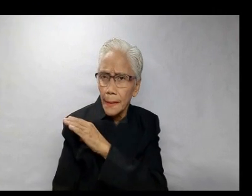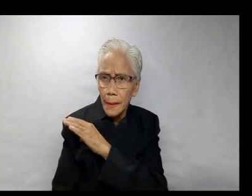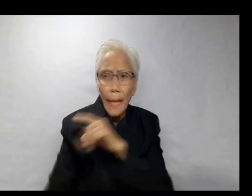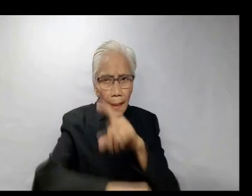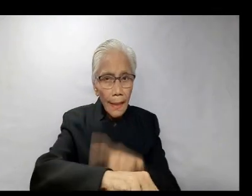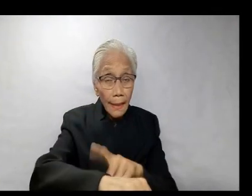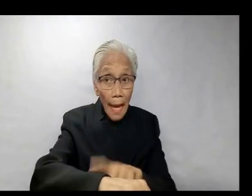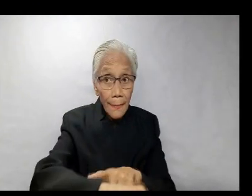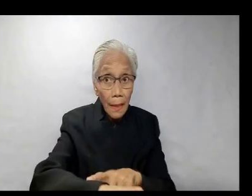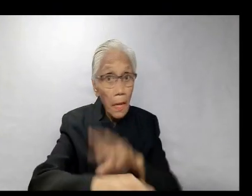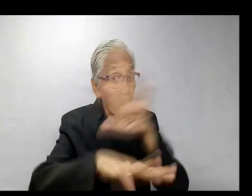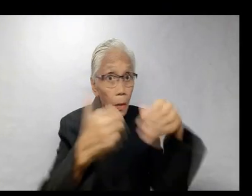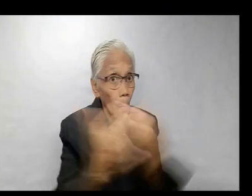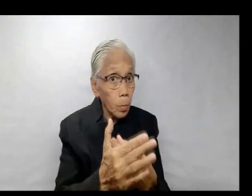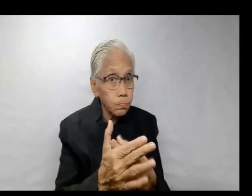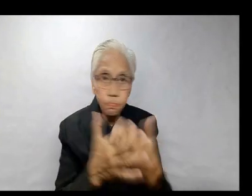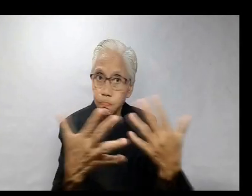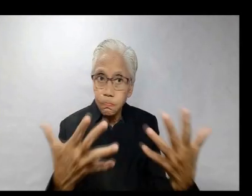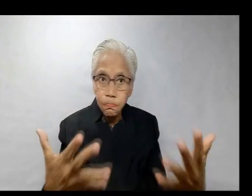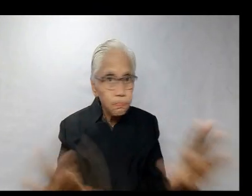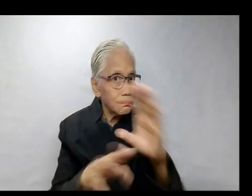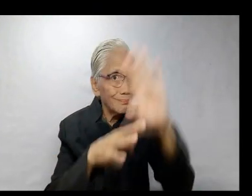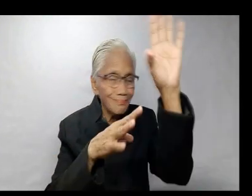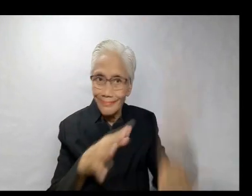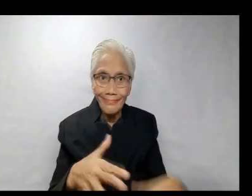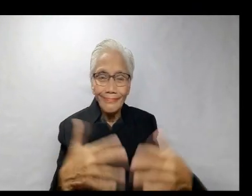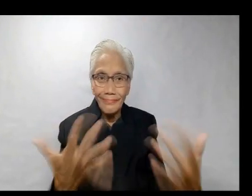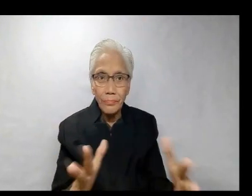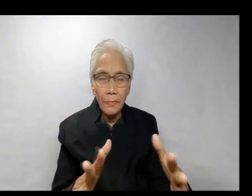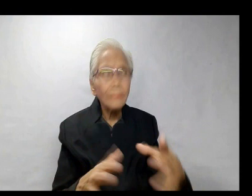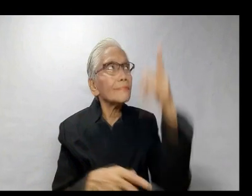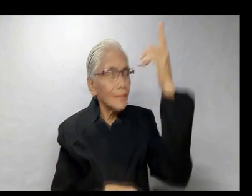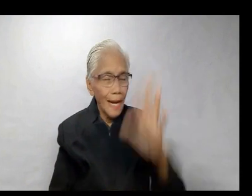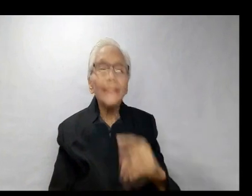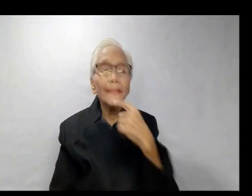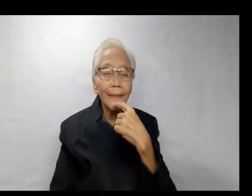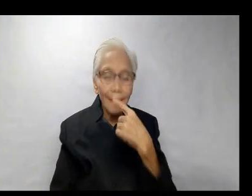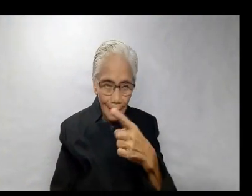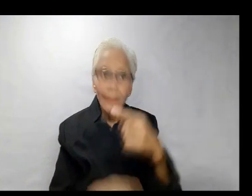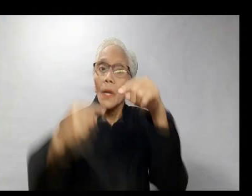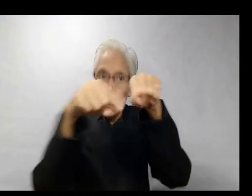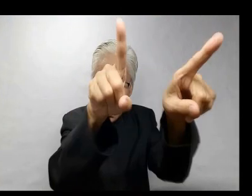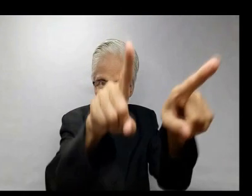and the timing are all lined up, God says, go.